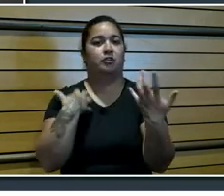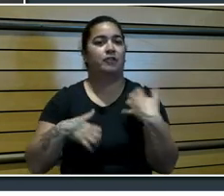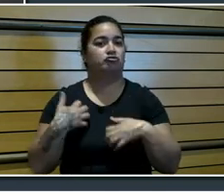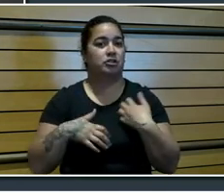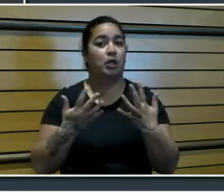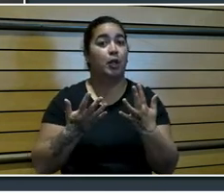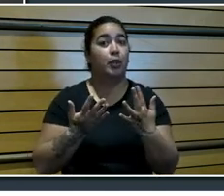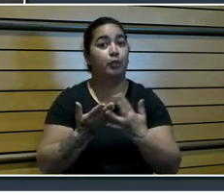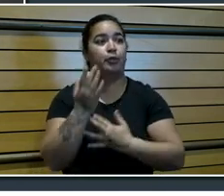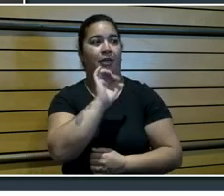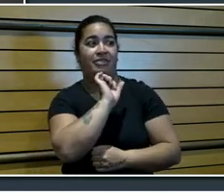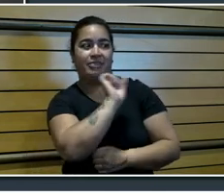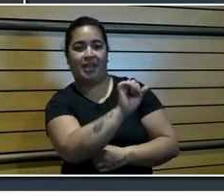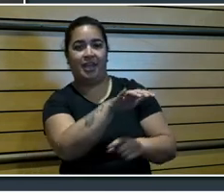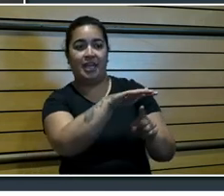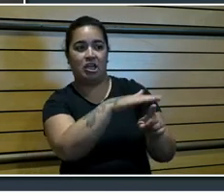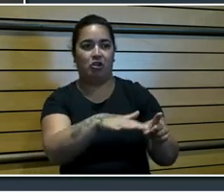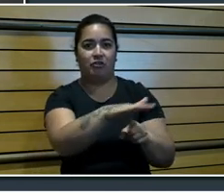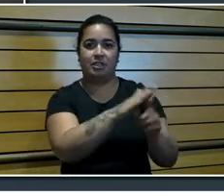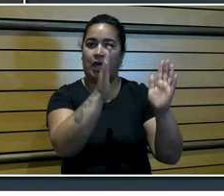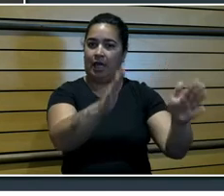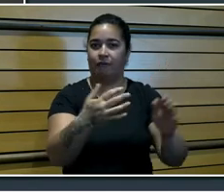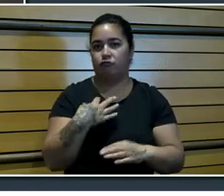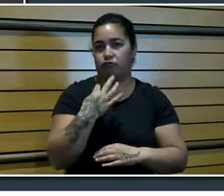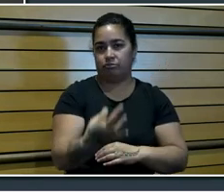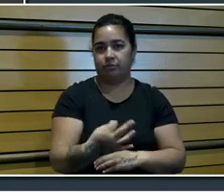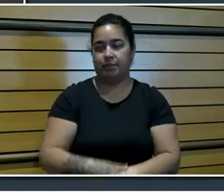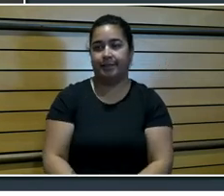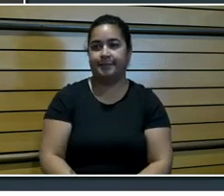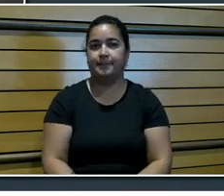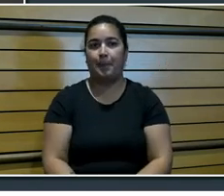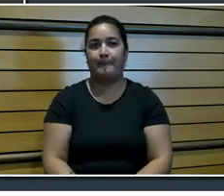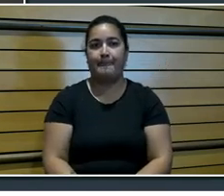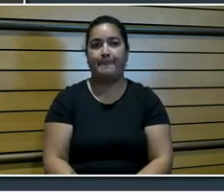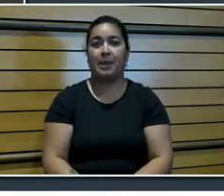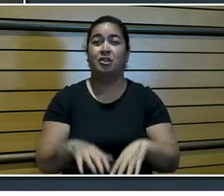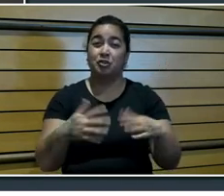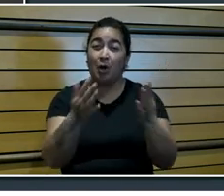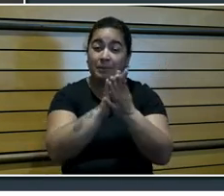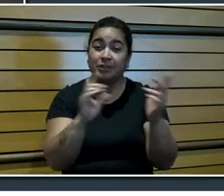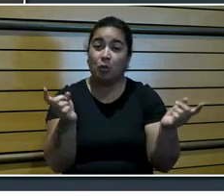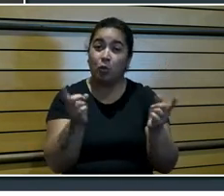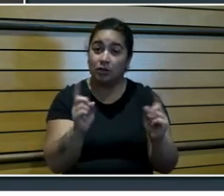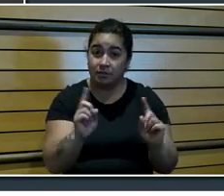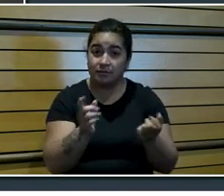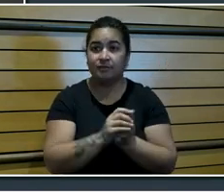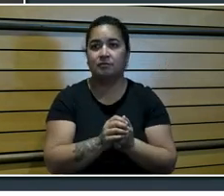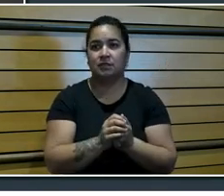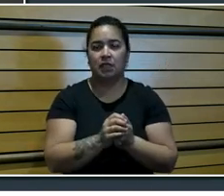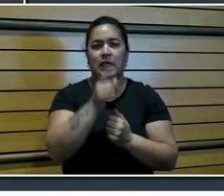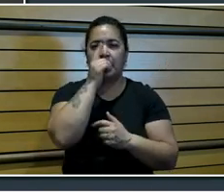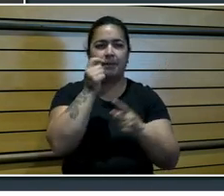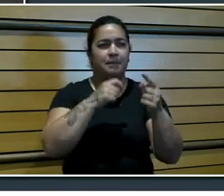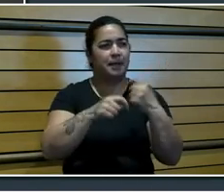arise because they have to represent their given area. As a result, this can lead to a kind of haze